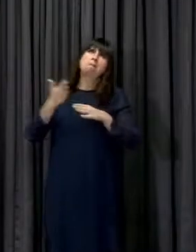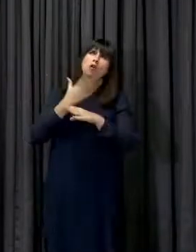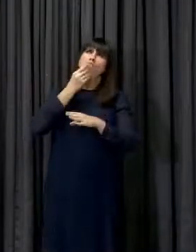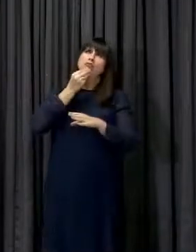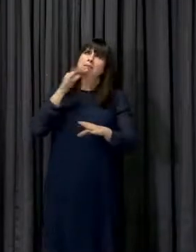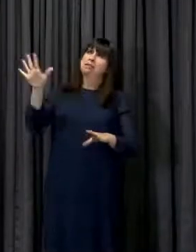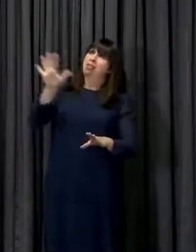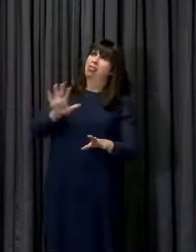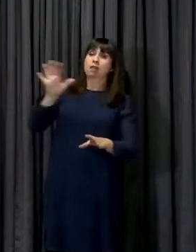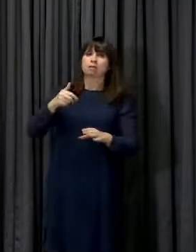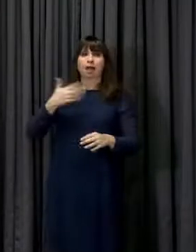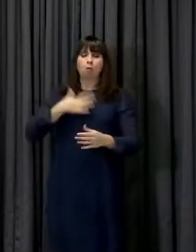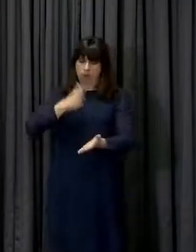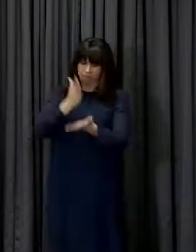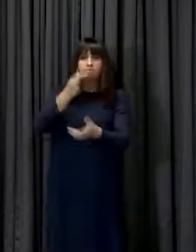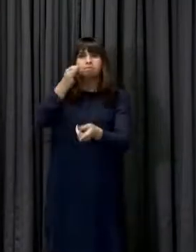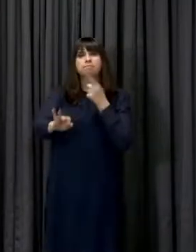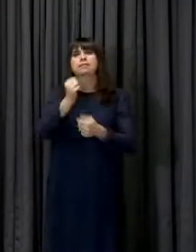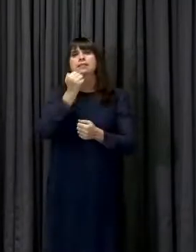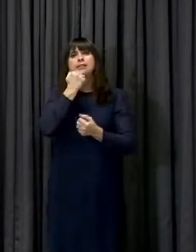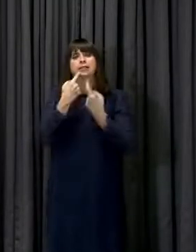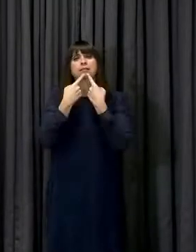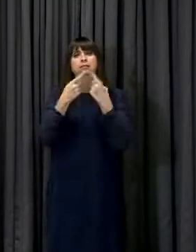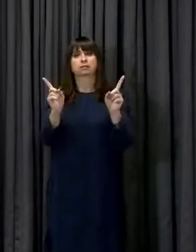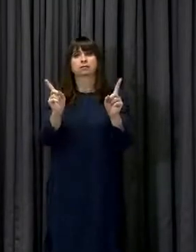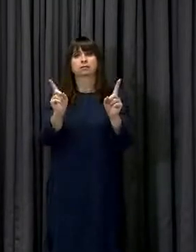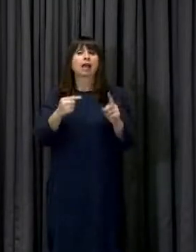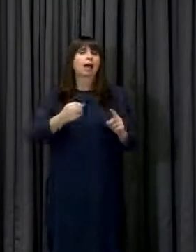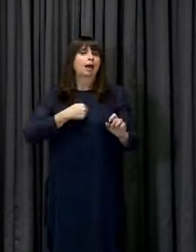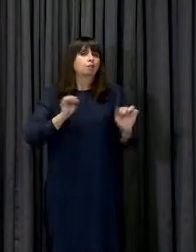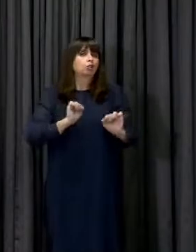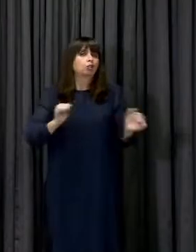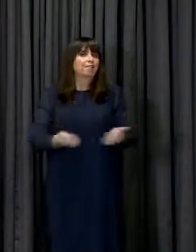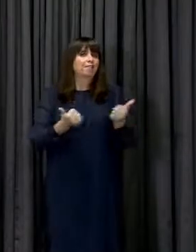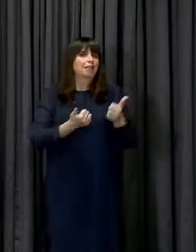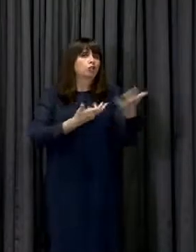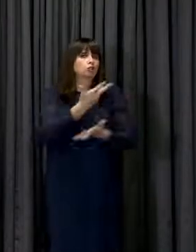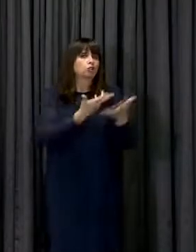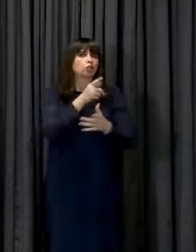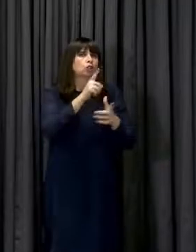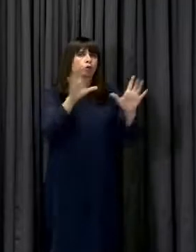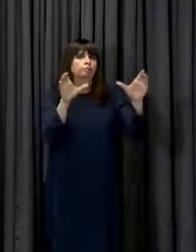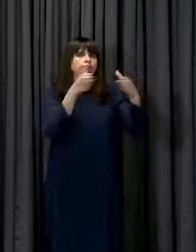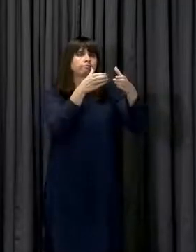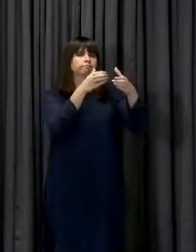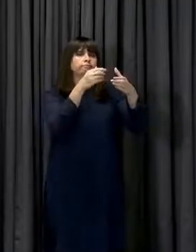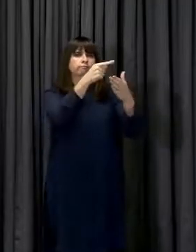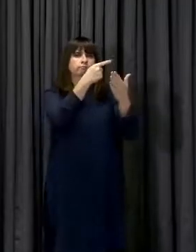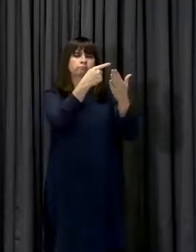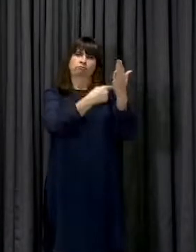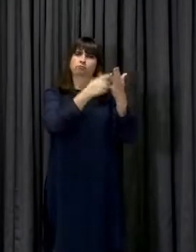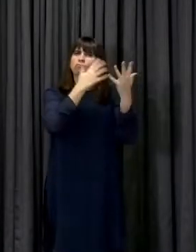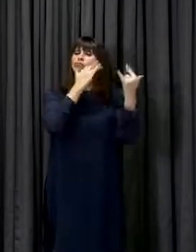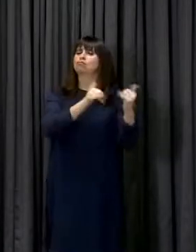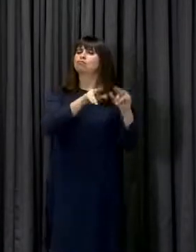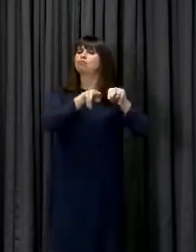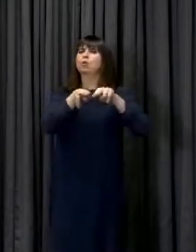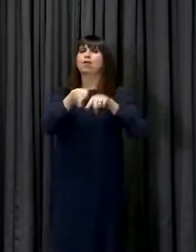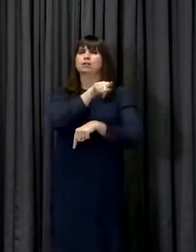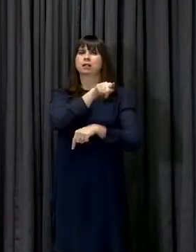and at present, those conversations with the regulator are not complete. So we'll follow the priority list given by